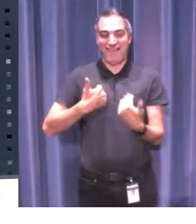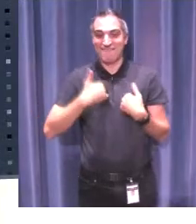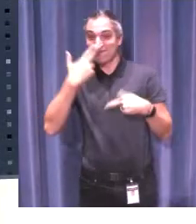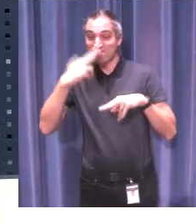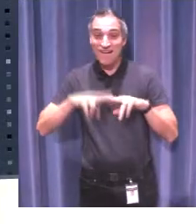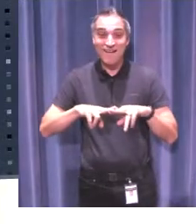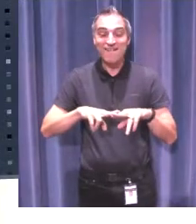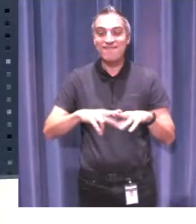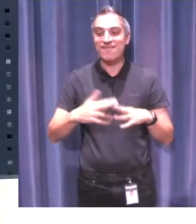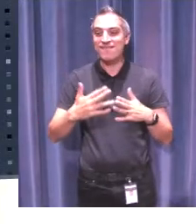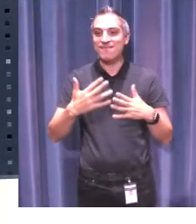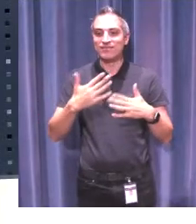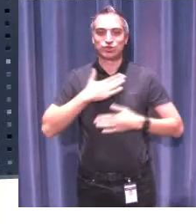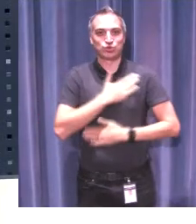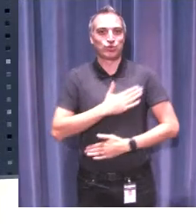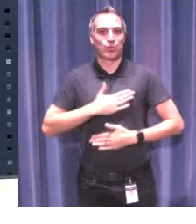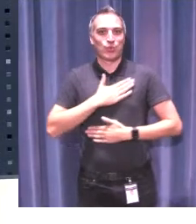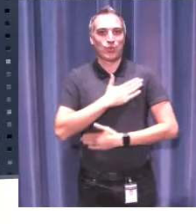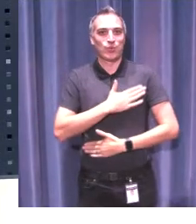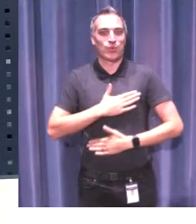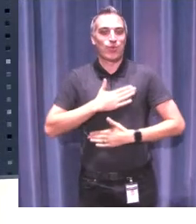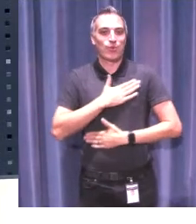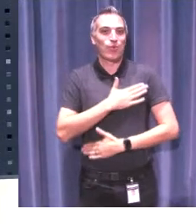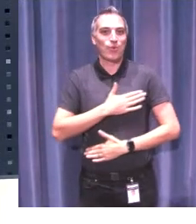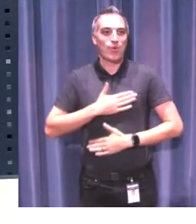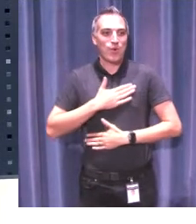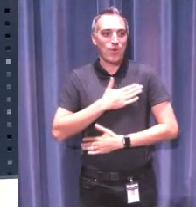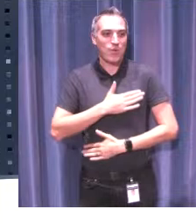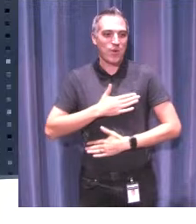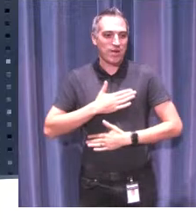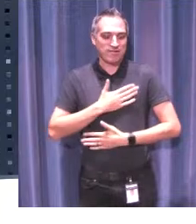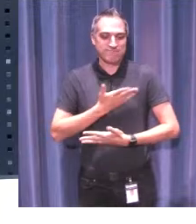and enjoying the